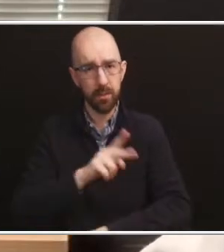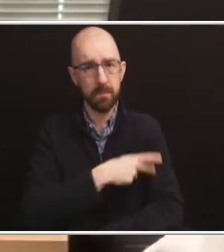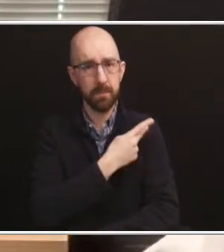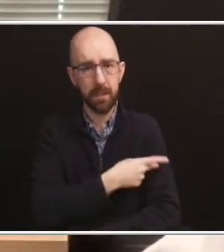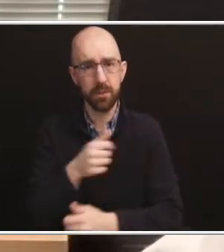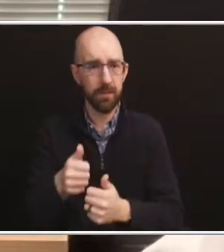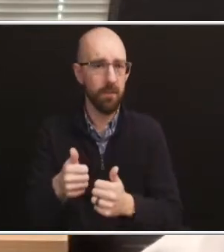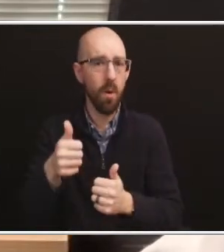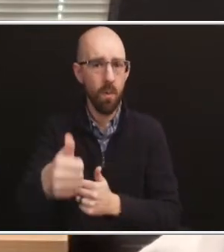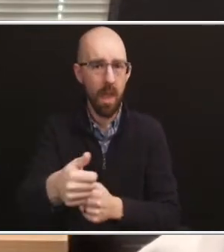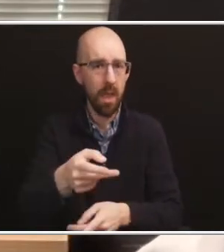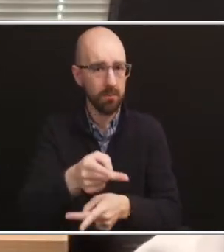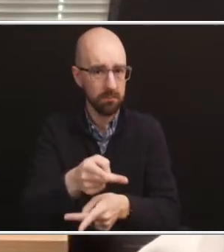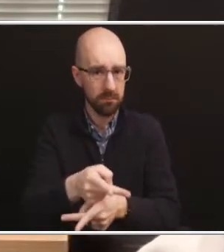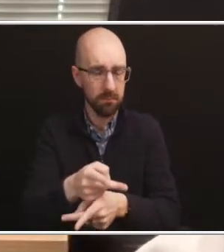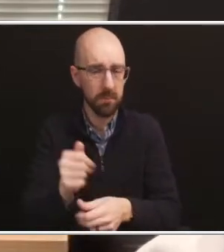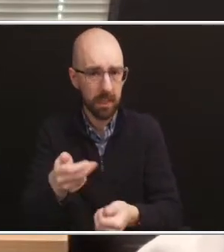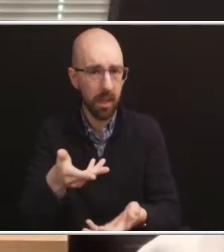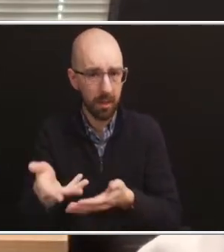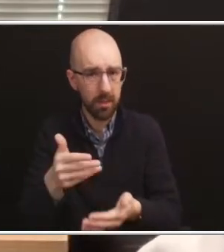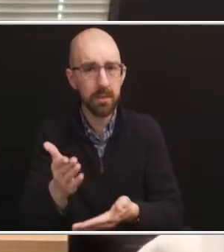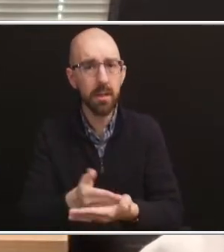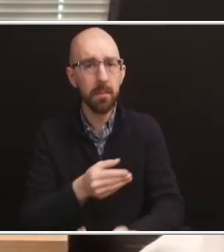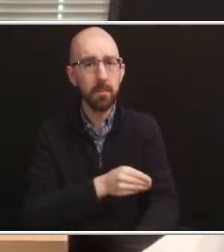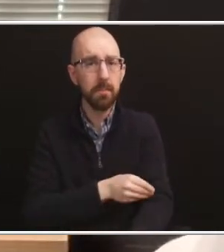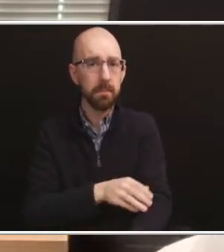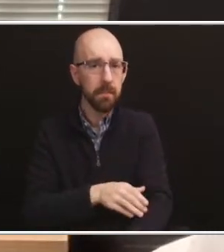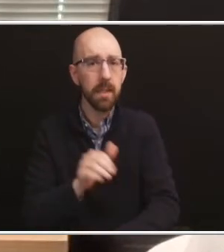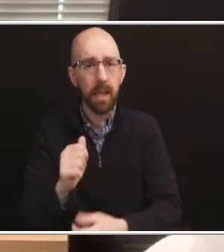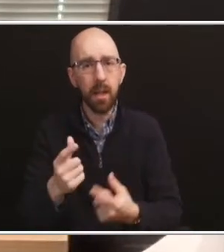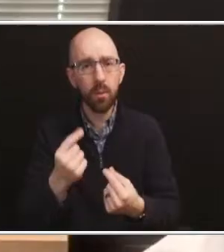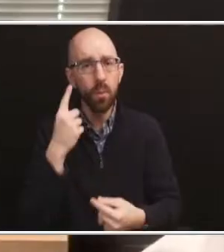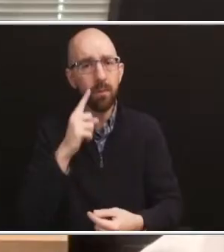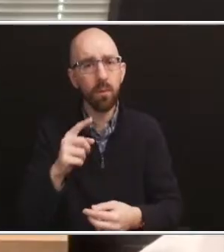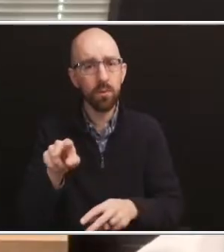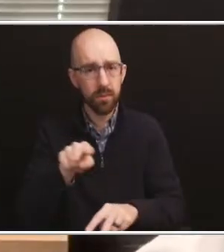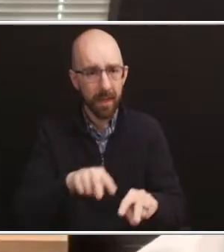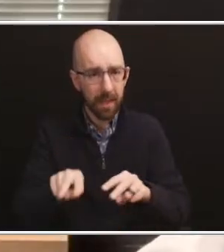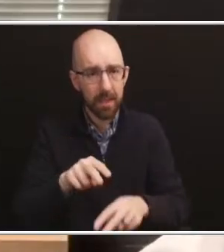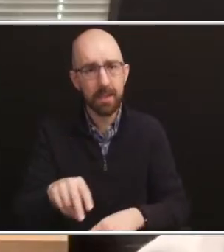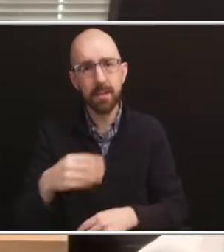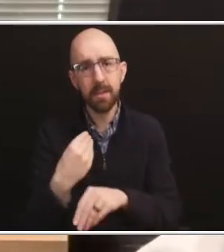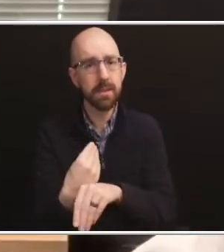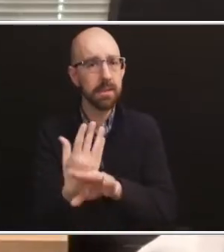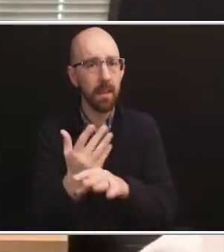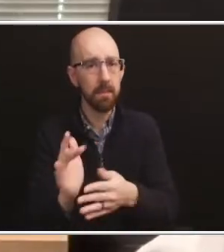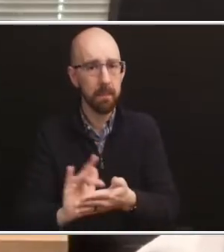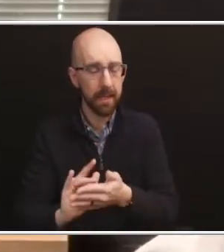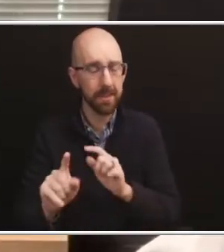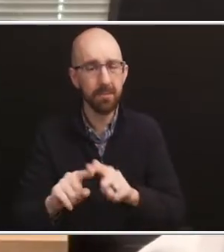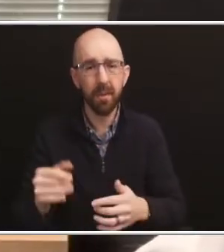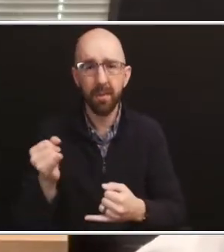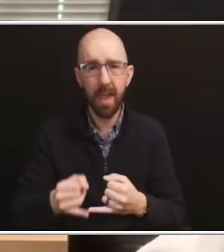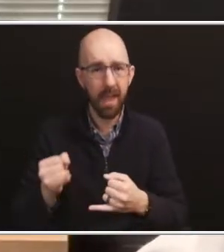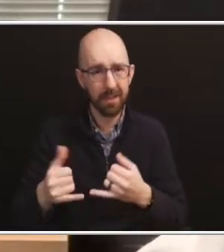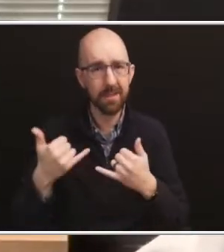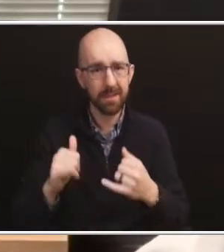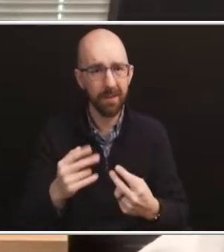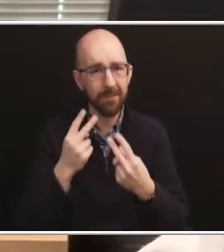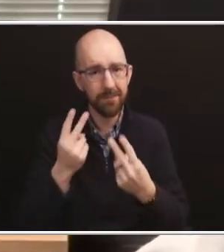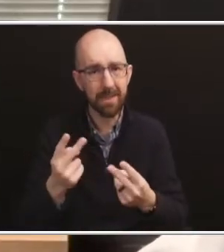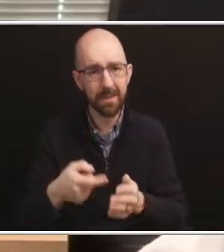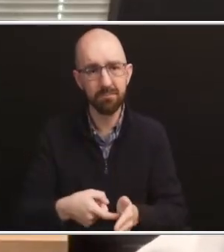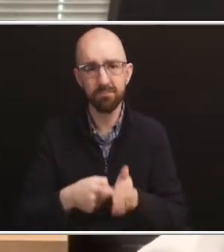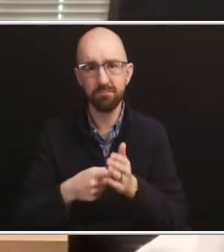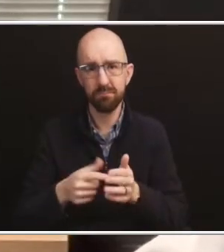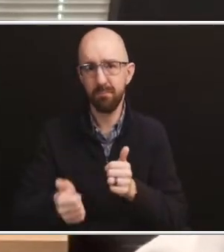away. There's blood tests that we can do for surveillance. There's telemedicine that we can do. But in the end, there are still visits that are required at the